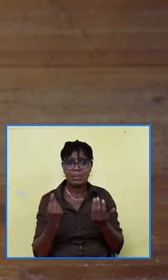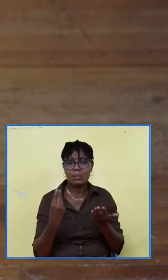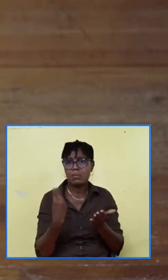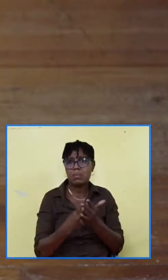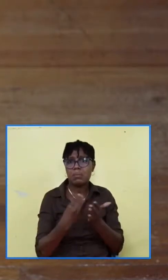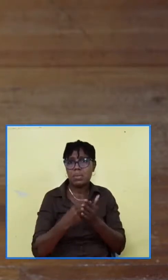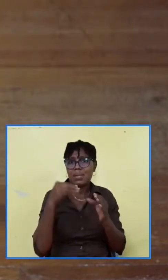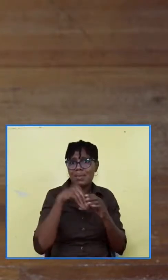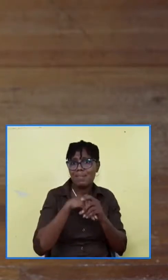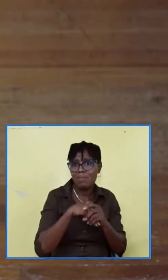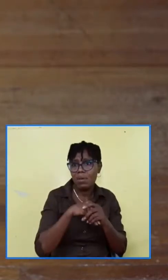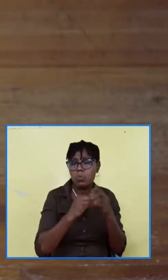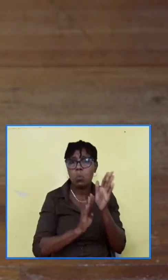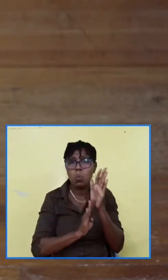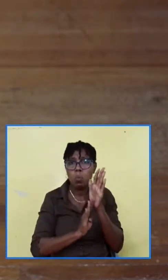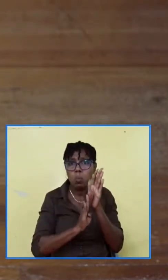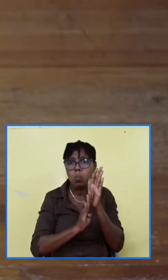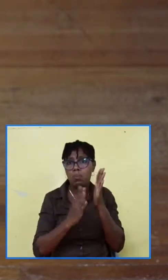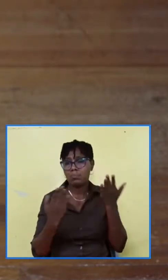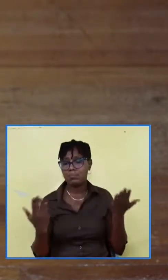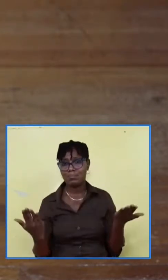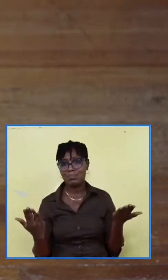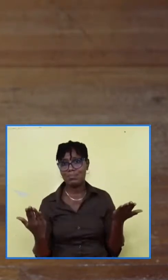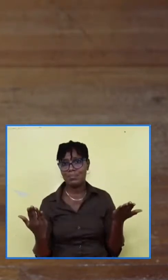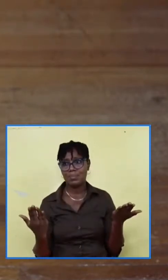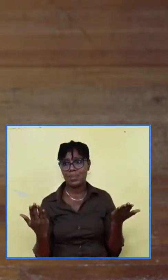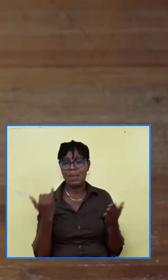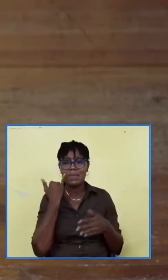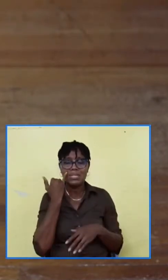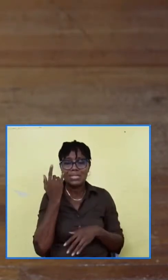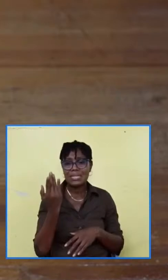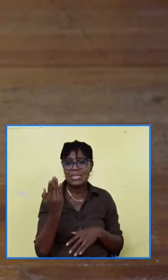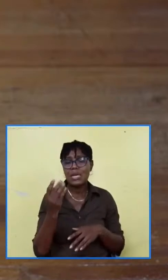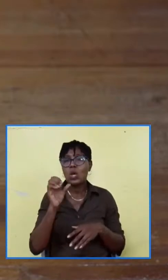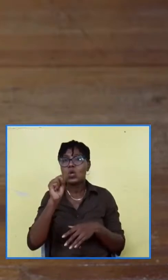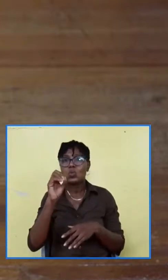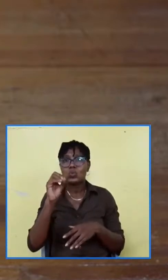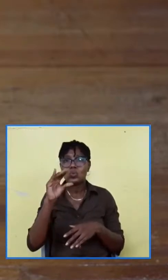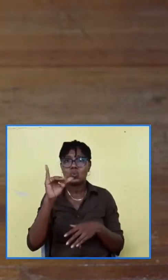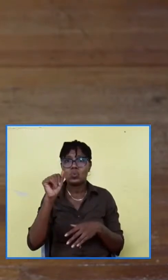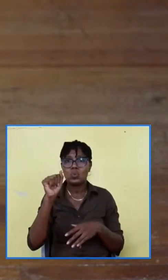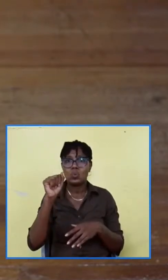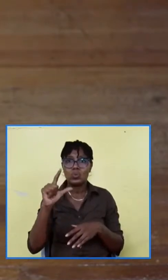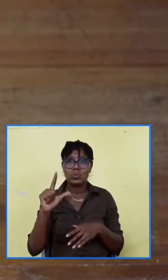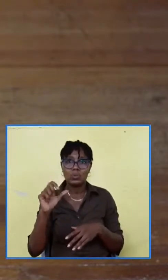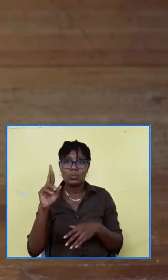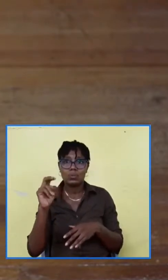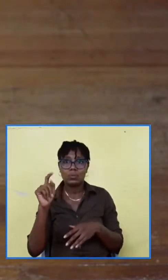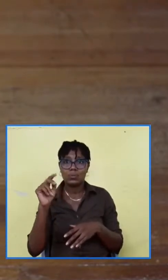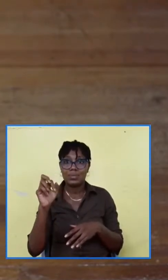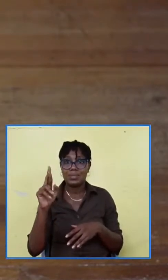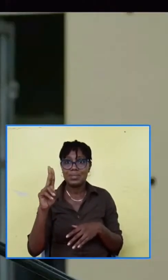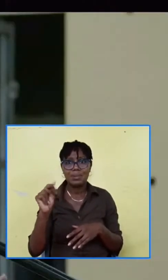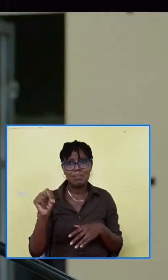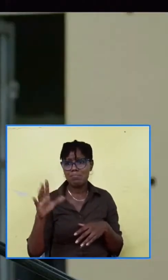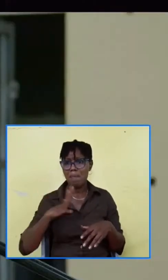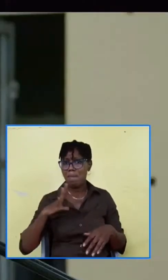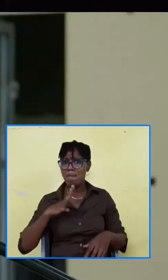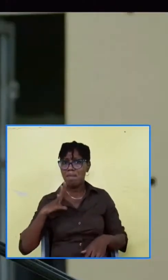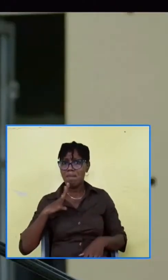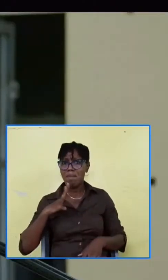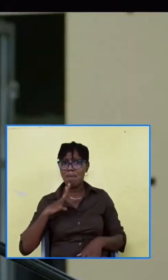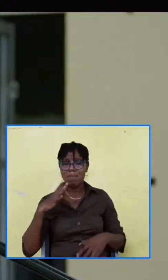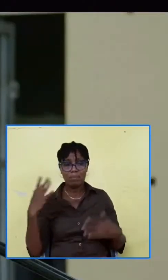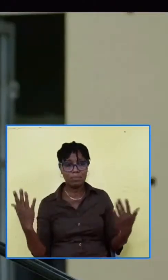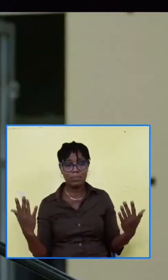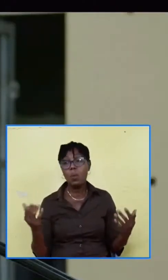if there's a sure or a perceived social return. I'm fully aware of that. I'm fully aware of all the